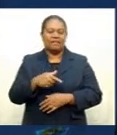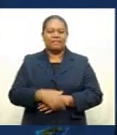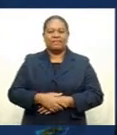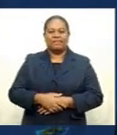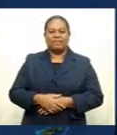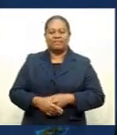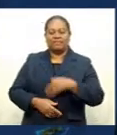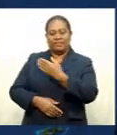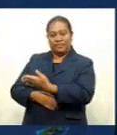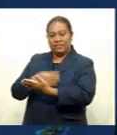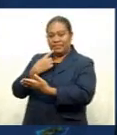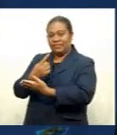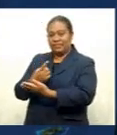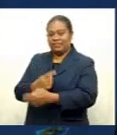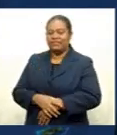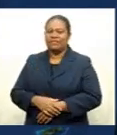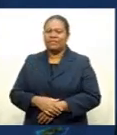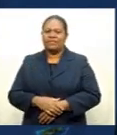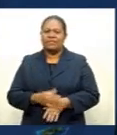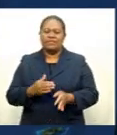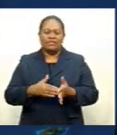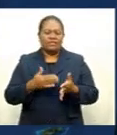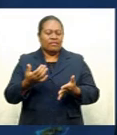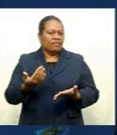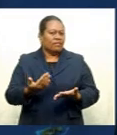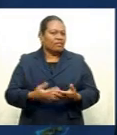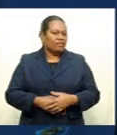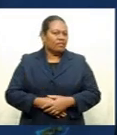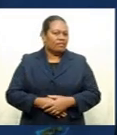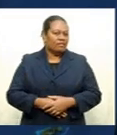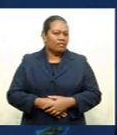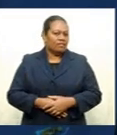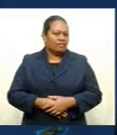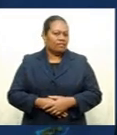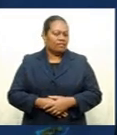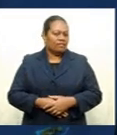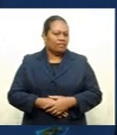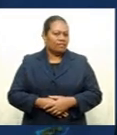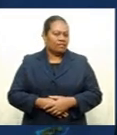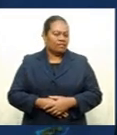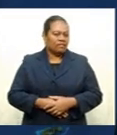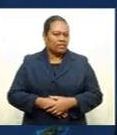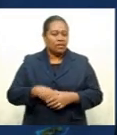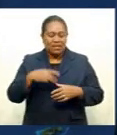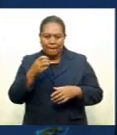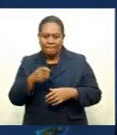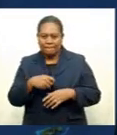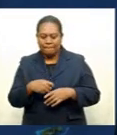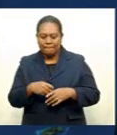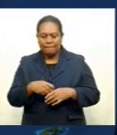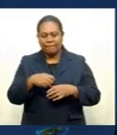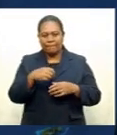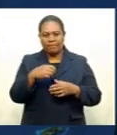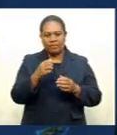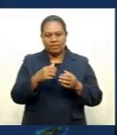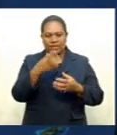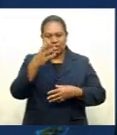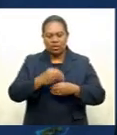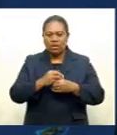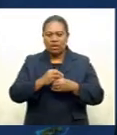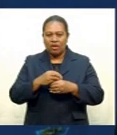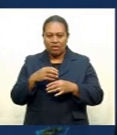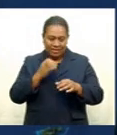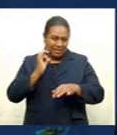operational, we've been able to keep a certain amount of our employees employed. Yeah, the resort's